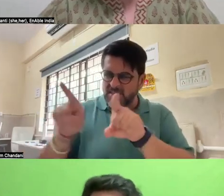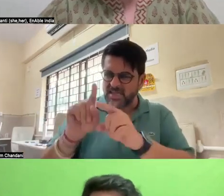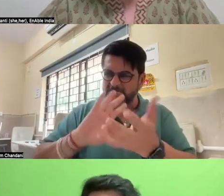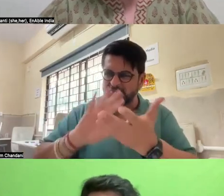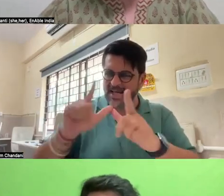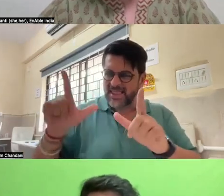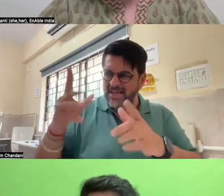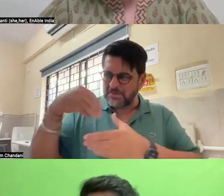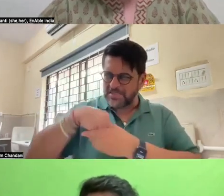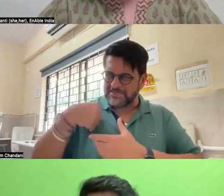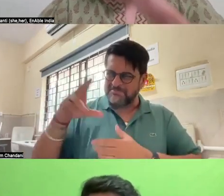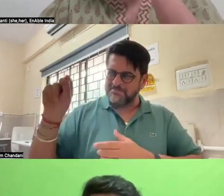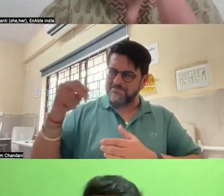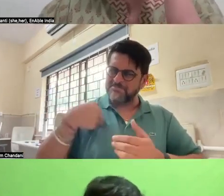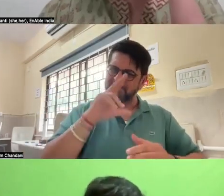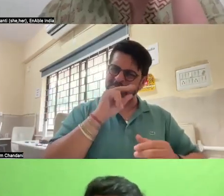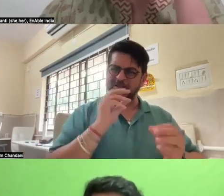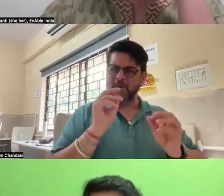well. They used ASL.